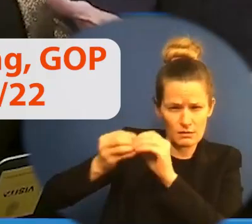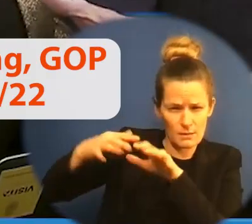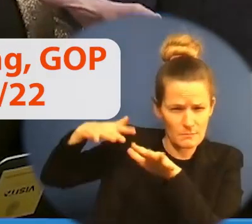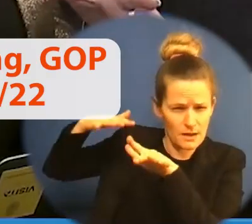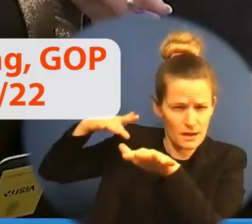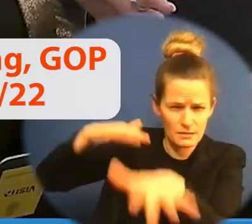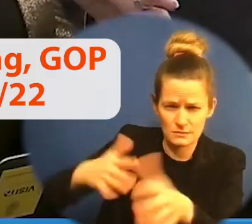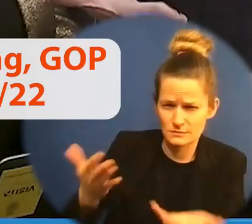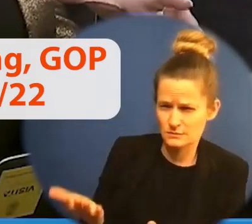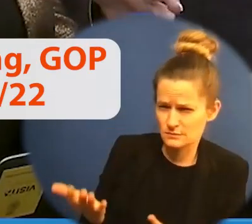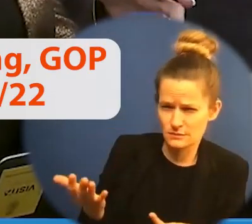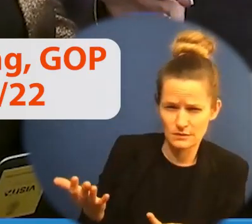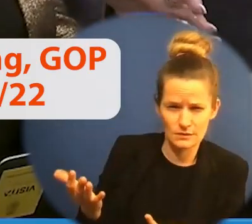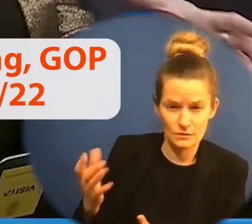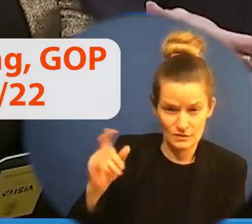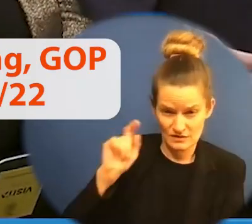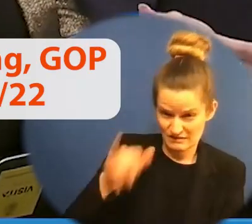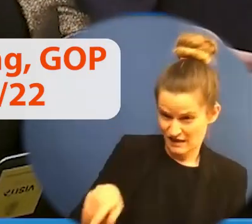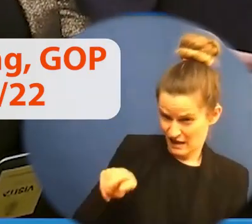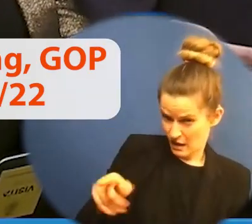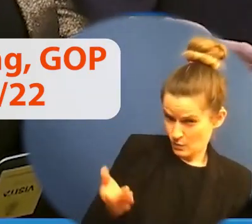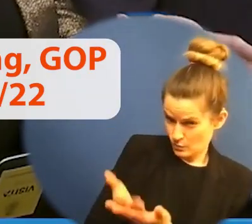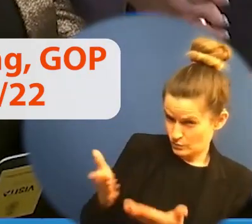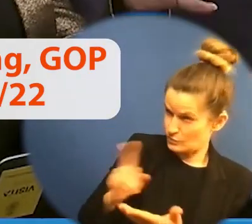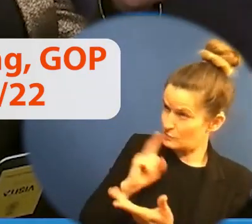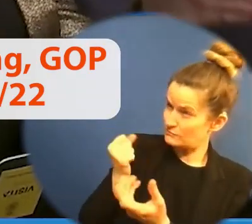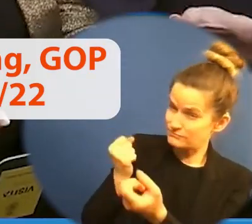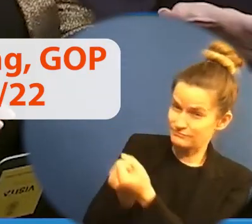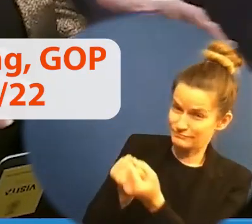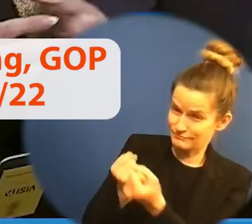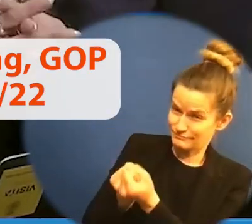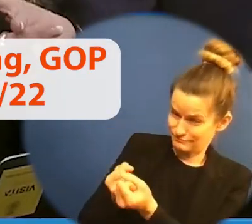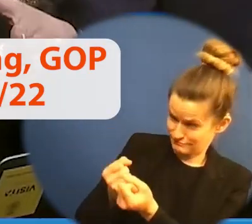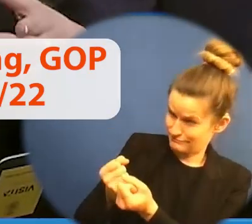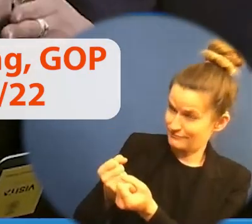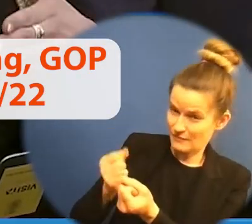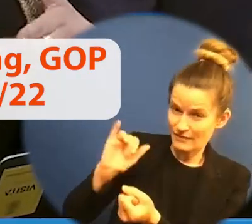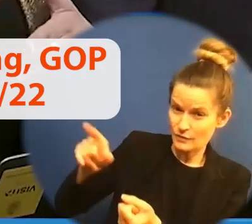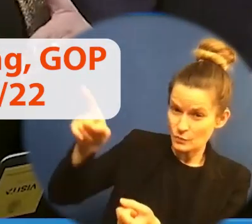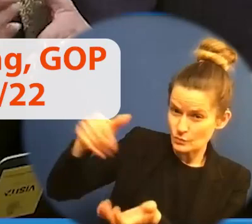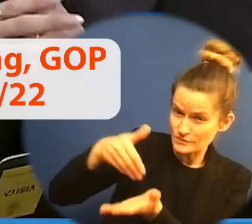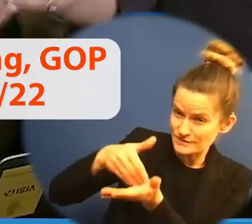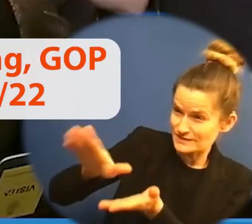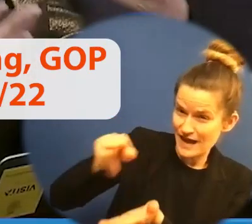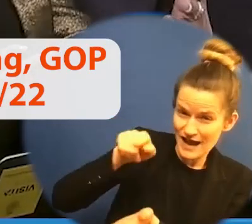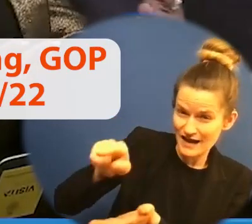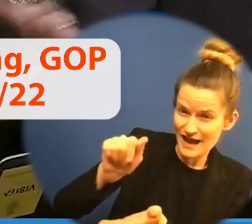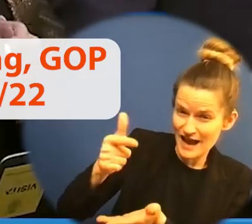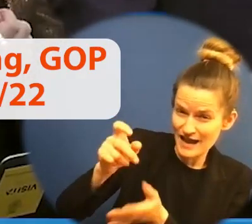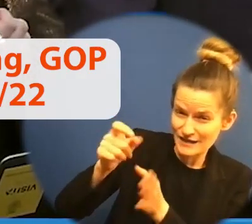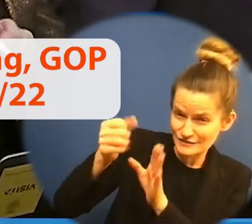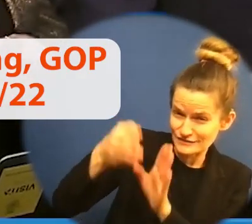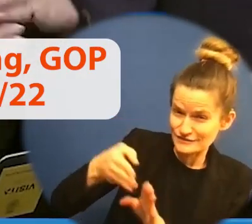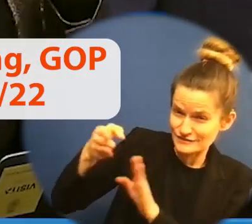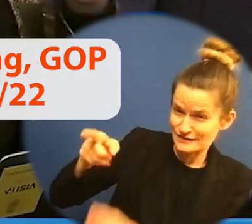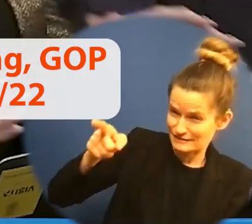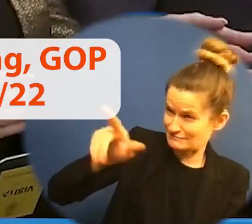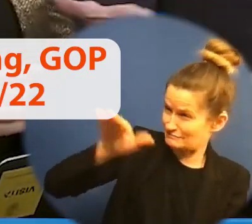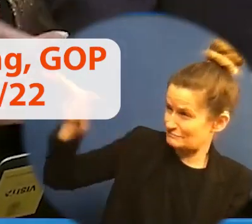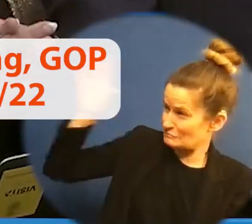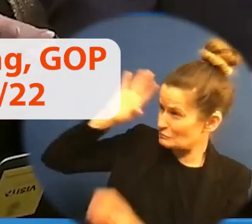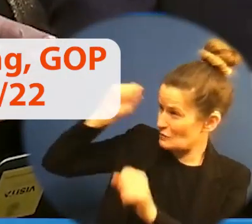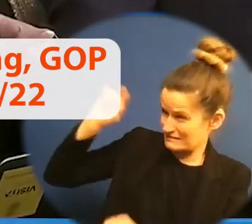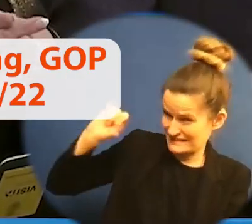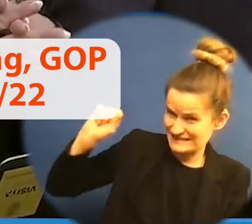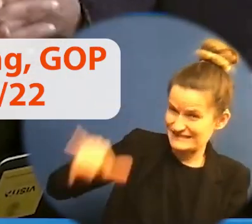the view that this is working, that those resources are working that you guys have said are from the work of this president, to